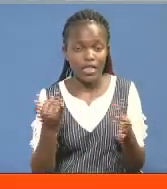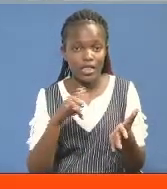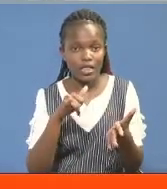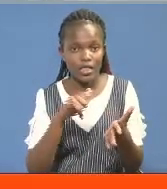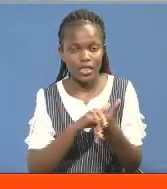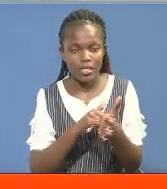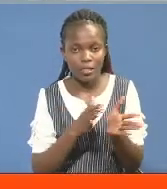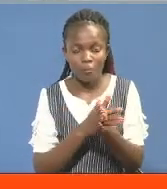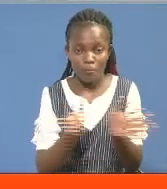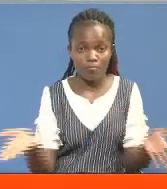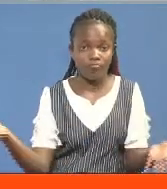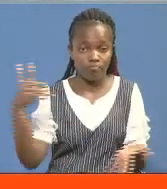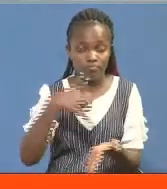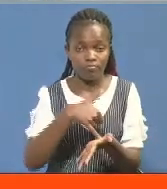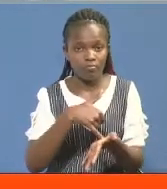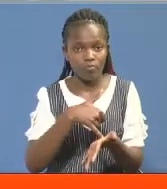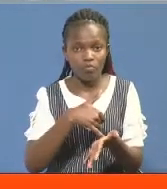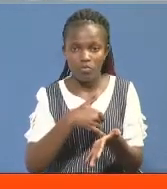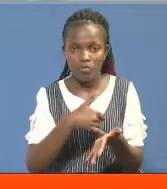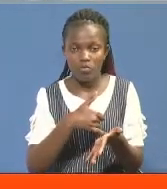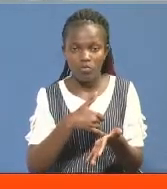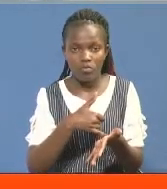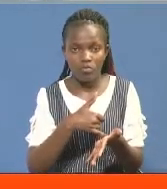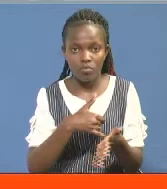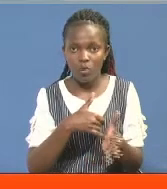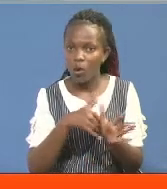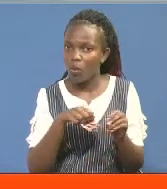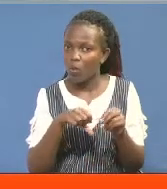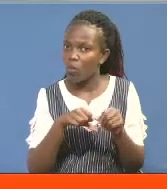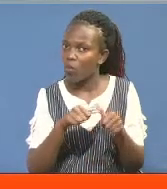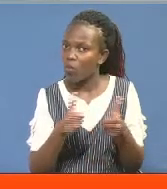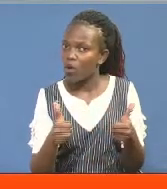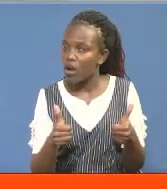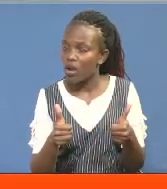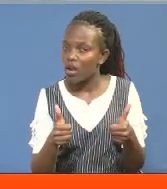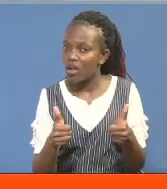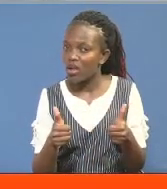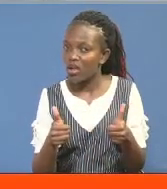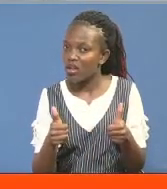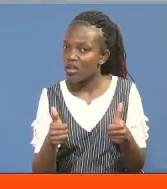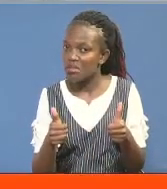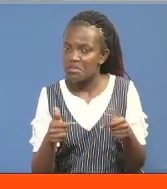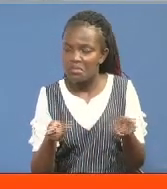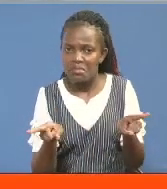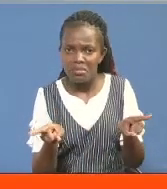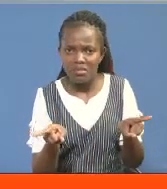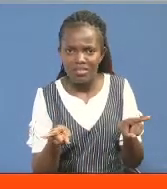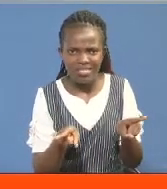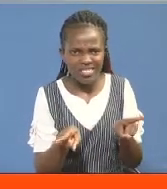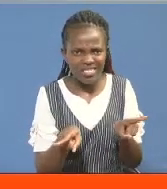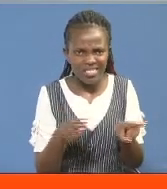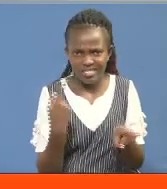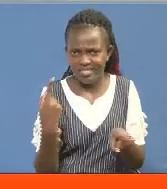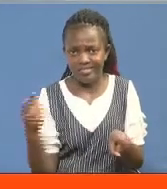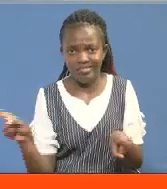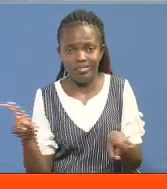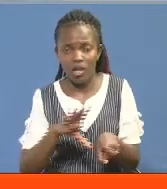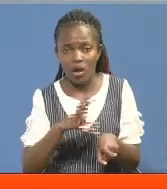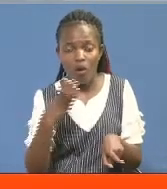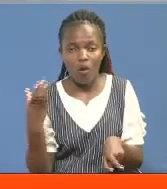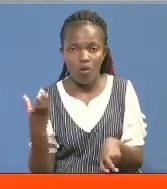one county, the way it is conducted, is not the same way it is conducted in another county. So I would say that